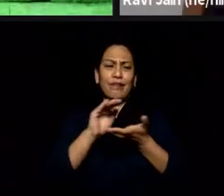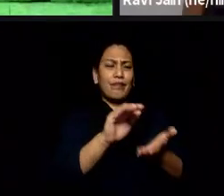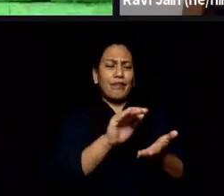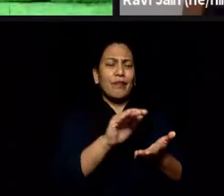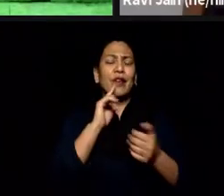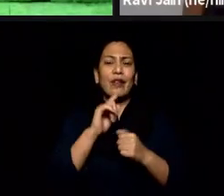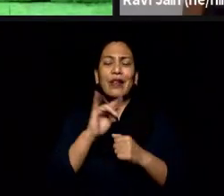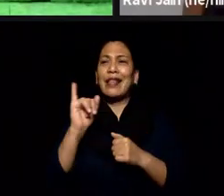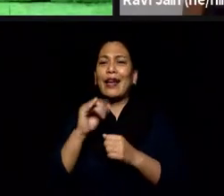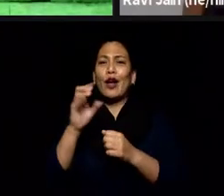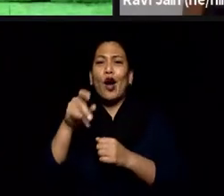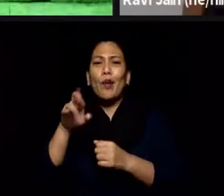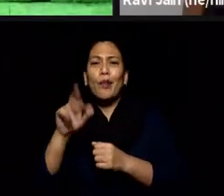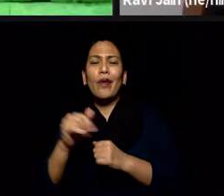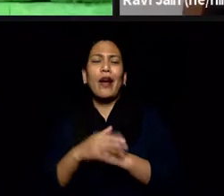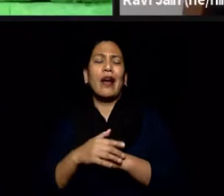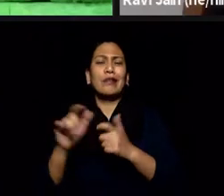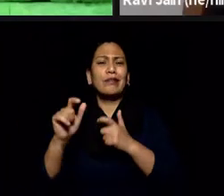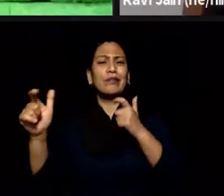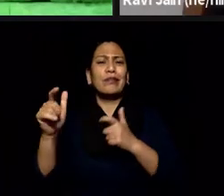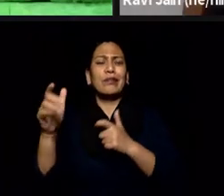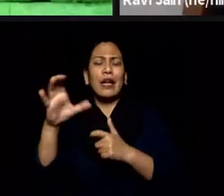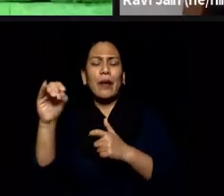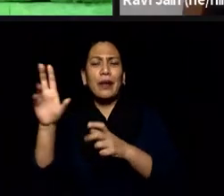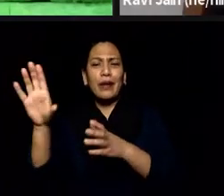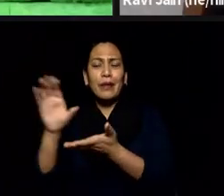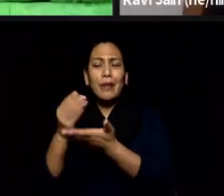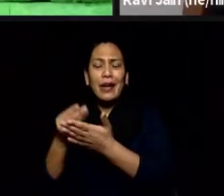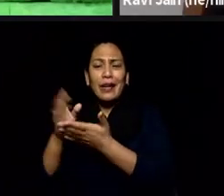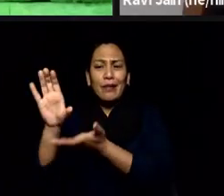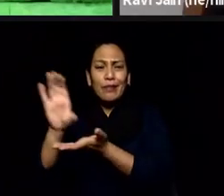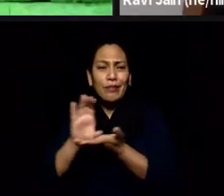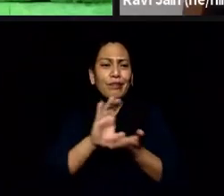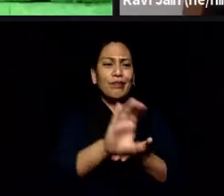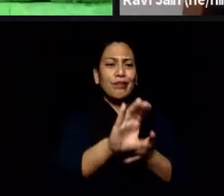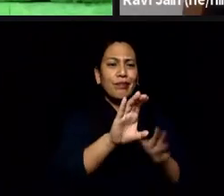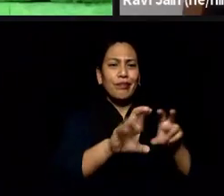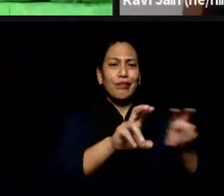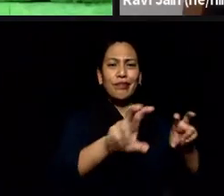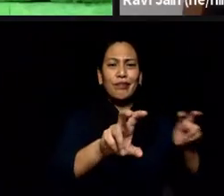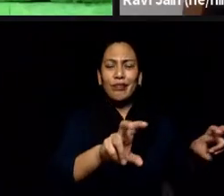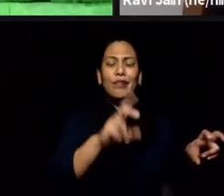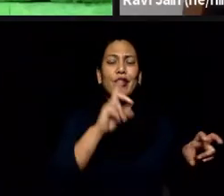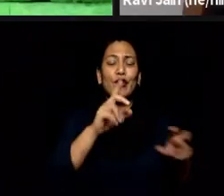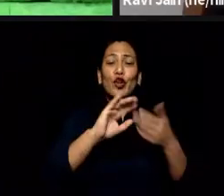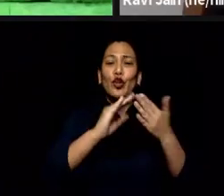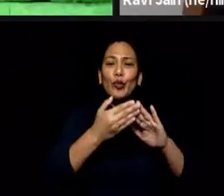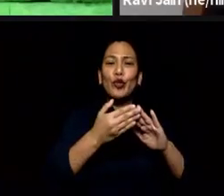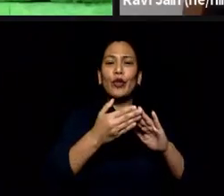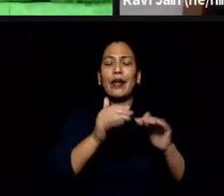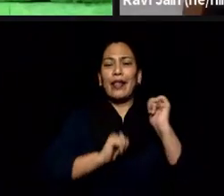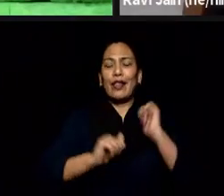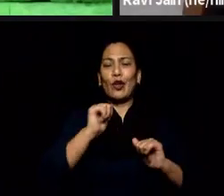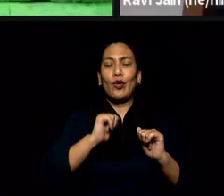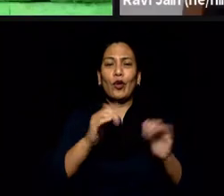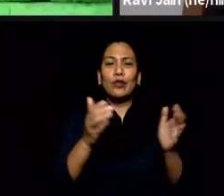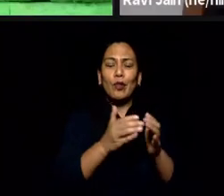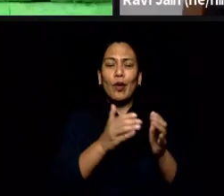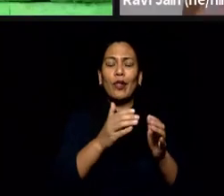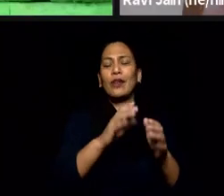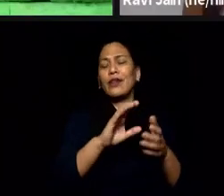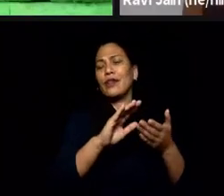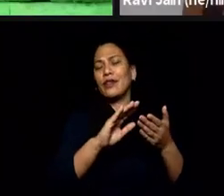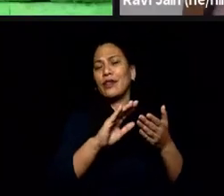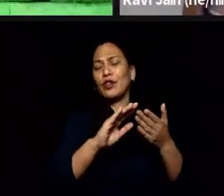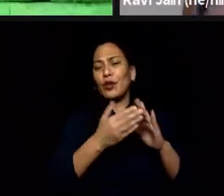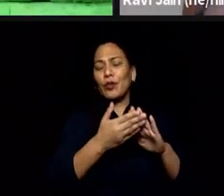Native Earth and Obsidian and, you know, actually put it into the communities where you know, where so much work is done also.